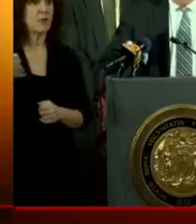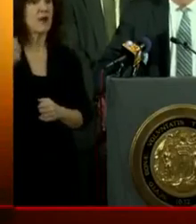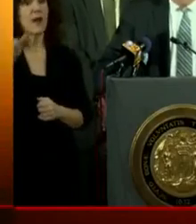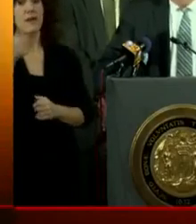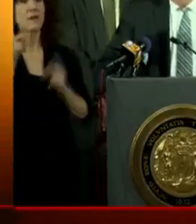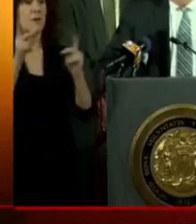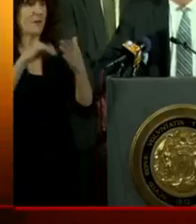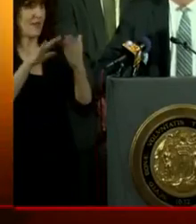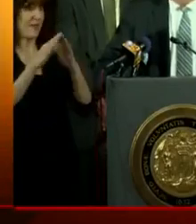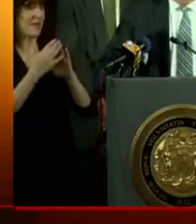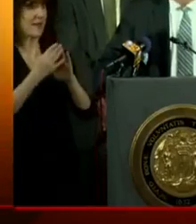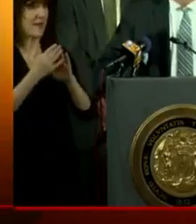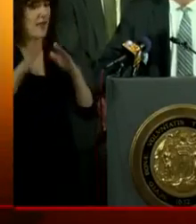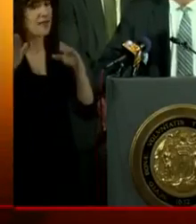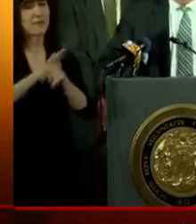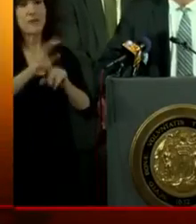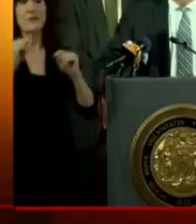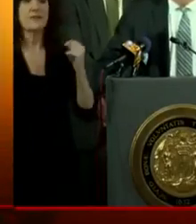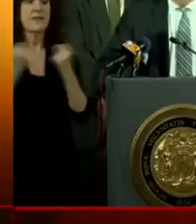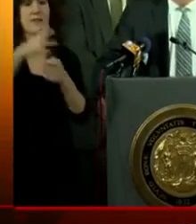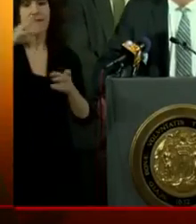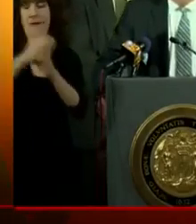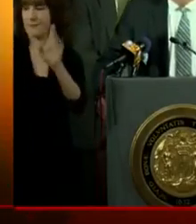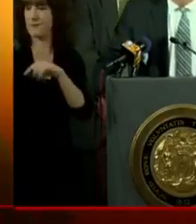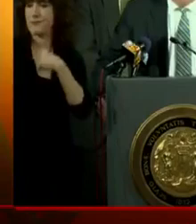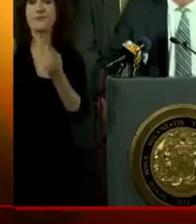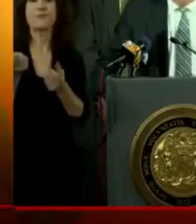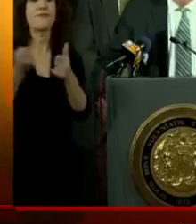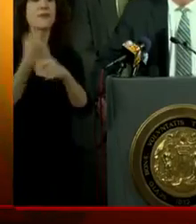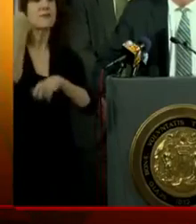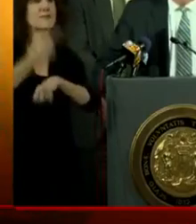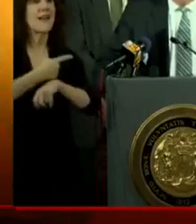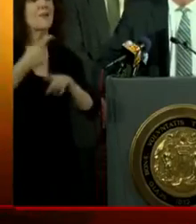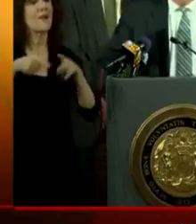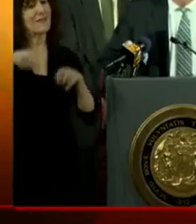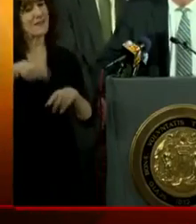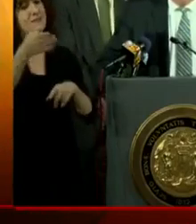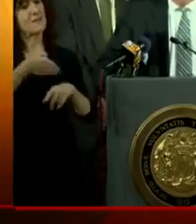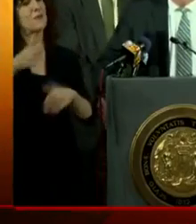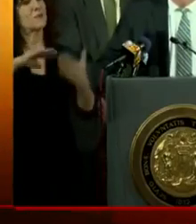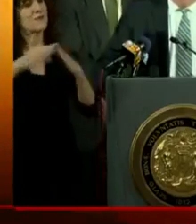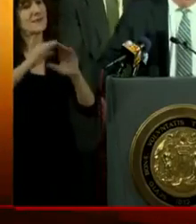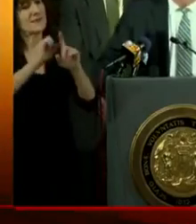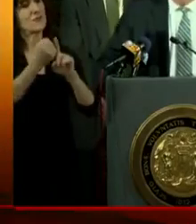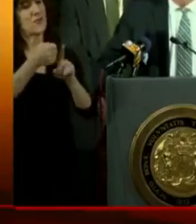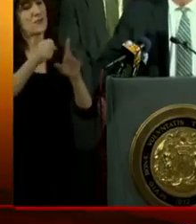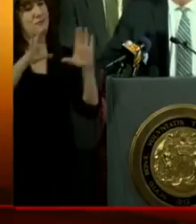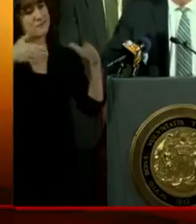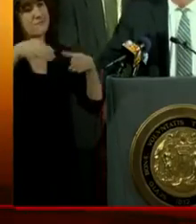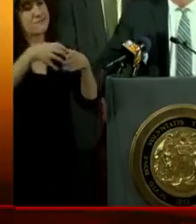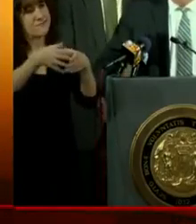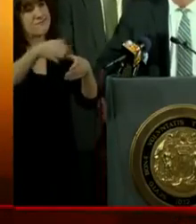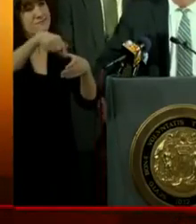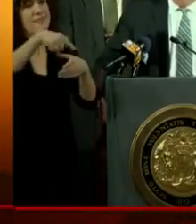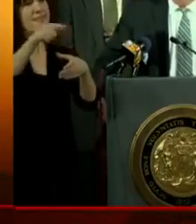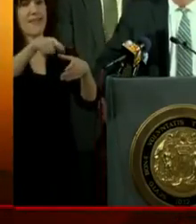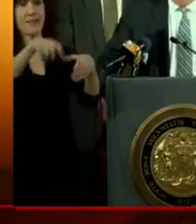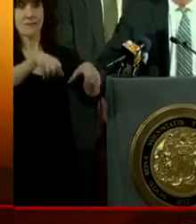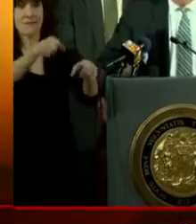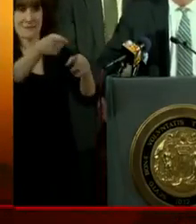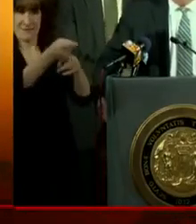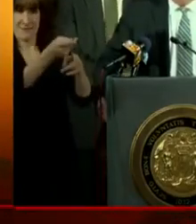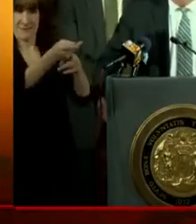in the city, and our entire team has been involved from day one. But frankly, this is a Baltimore City situation. Baltimore City was in charge.